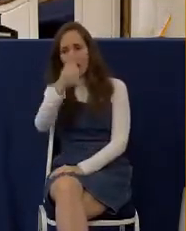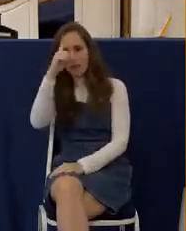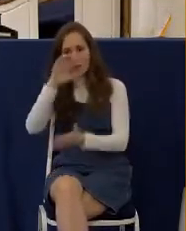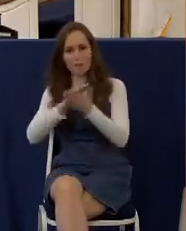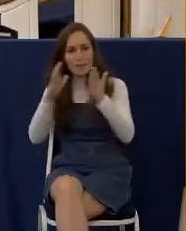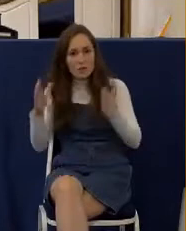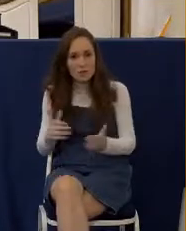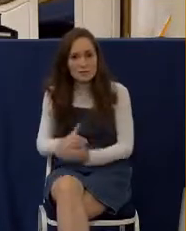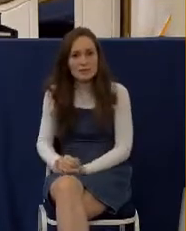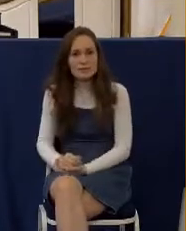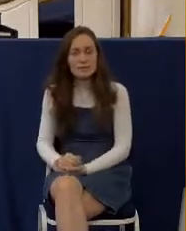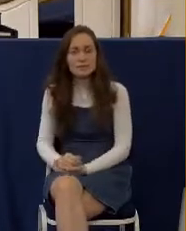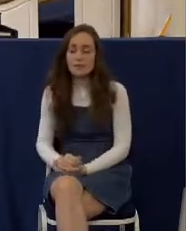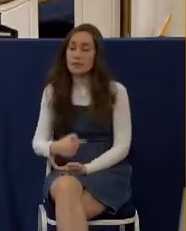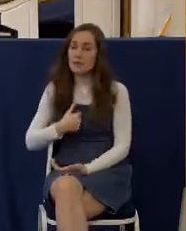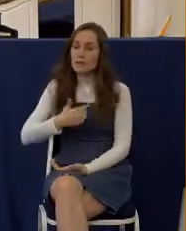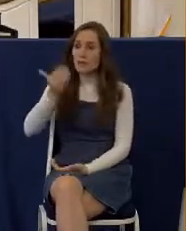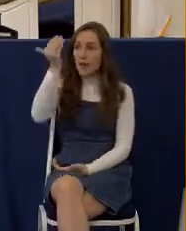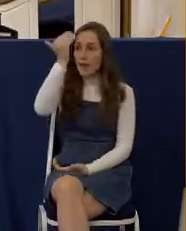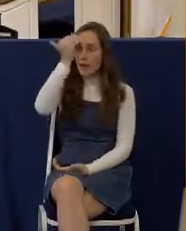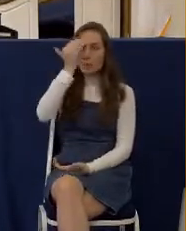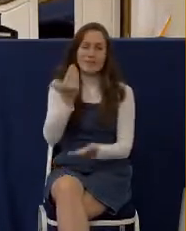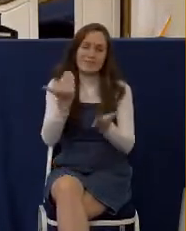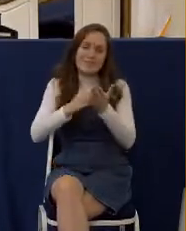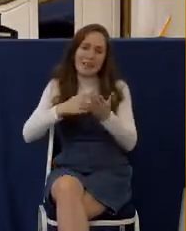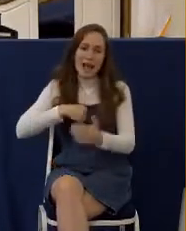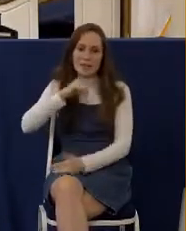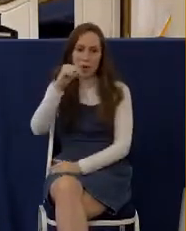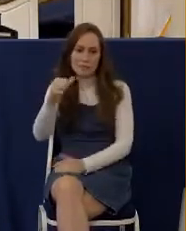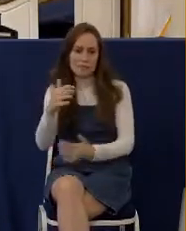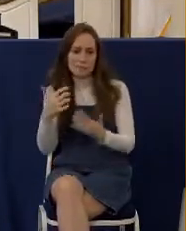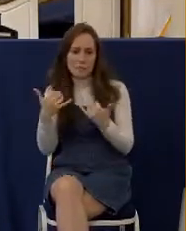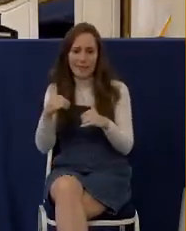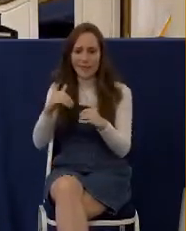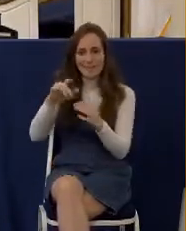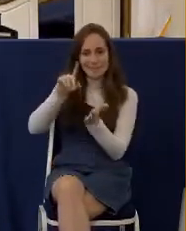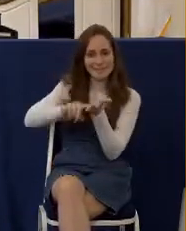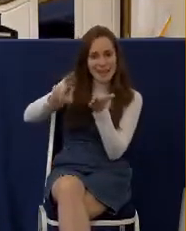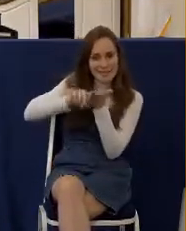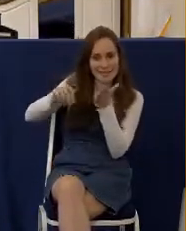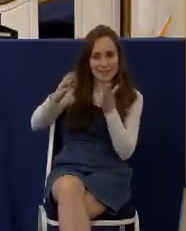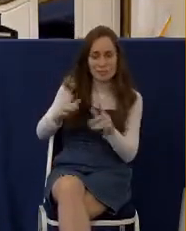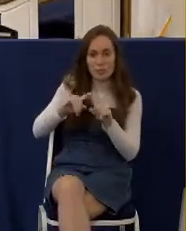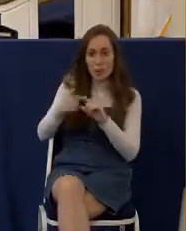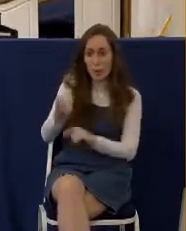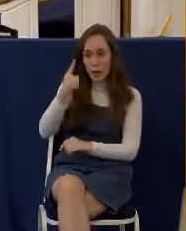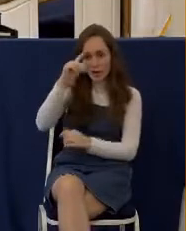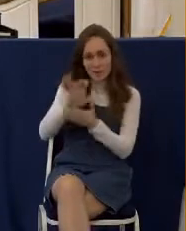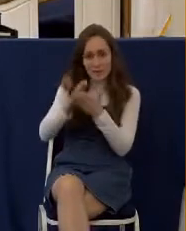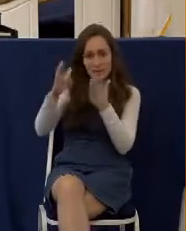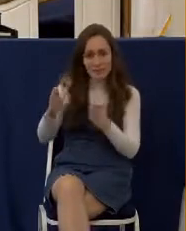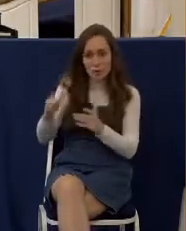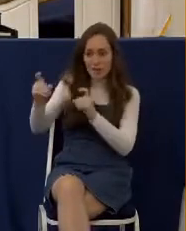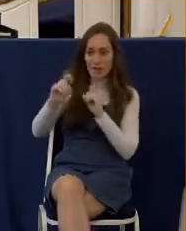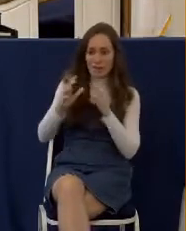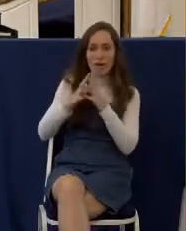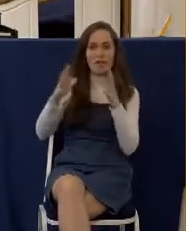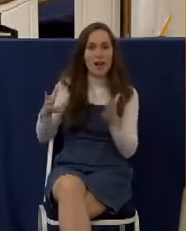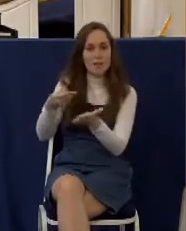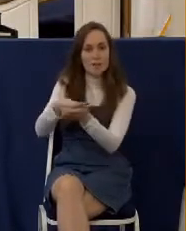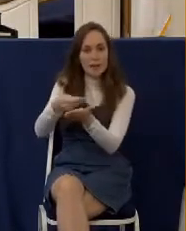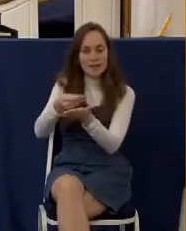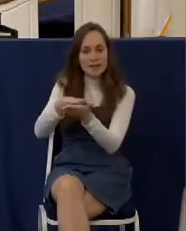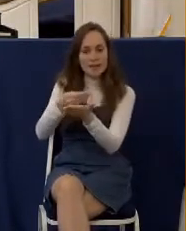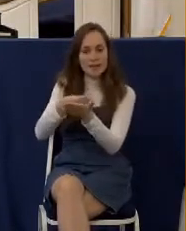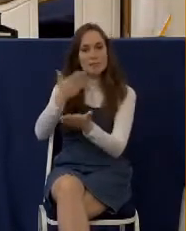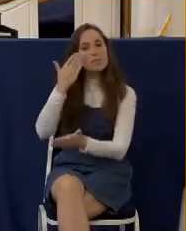believers. I happen to know, again, I don't play detective, but I happen to know that there was a believer that gave a lot of money because of the suffering